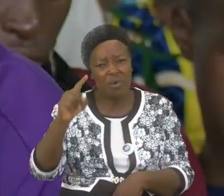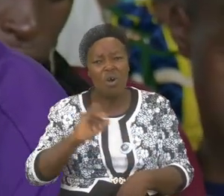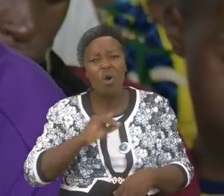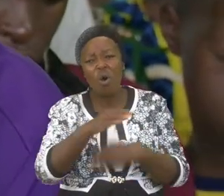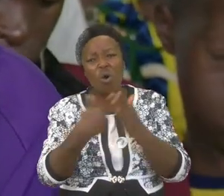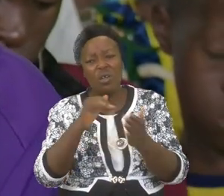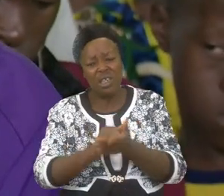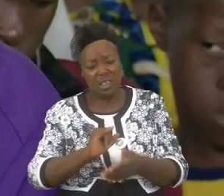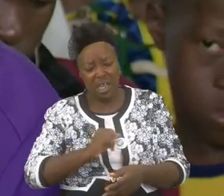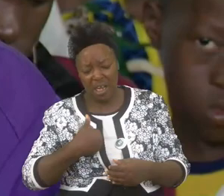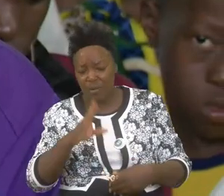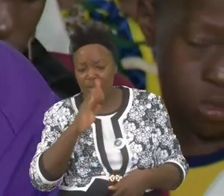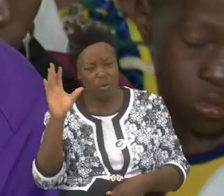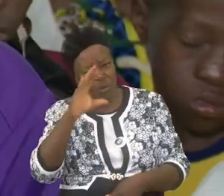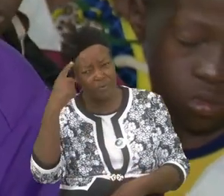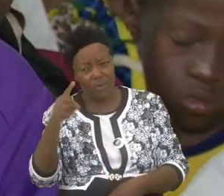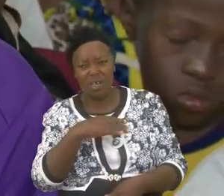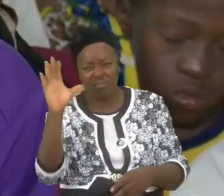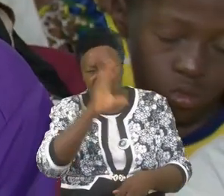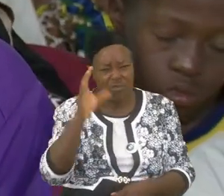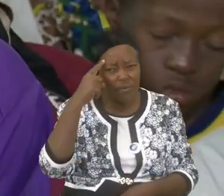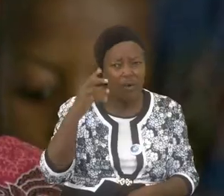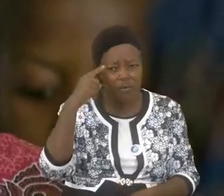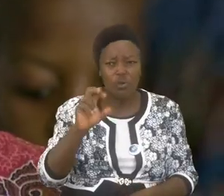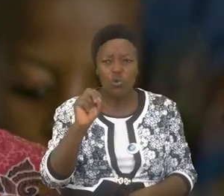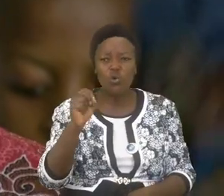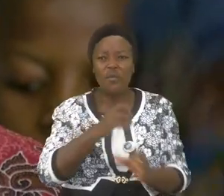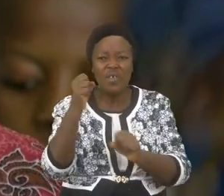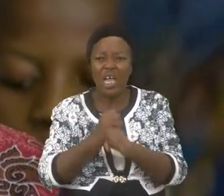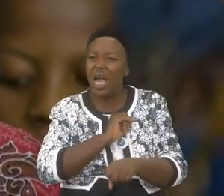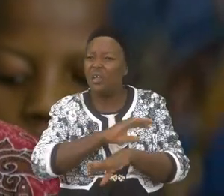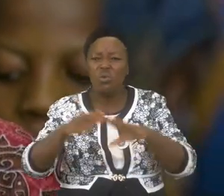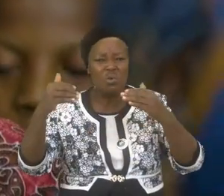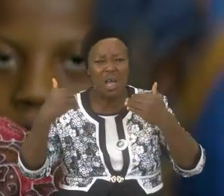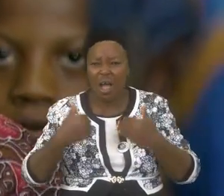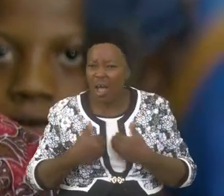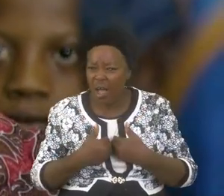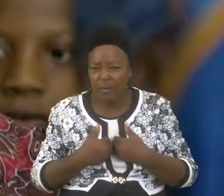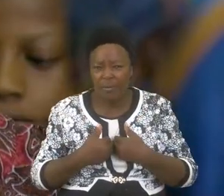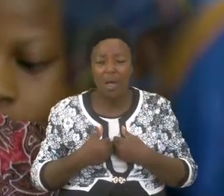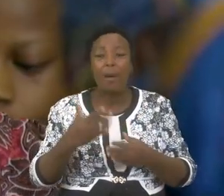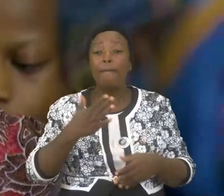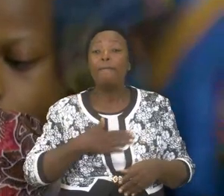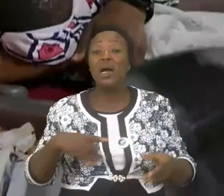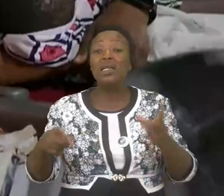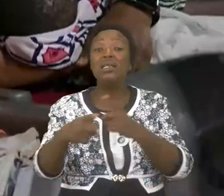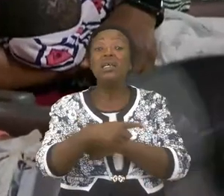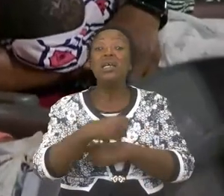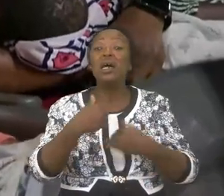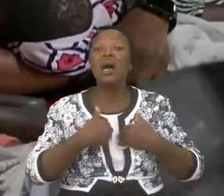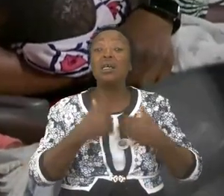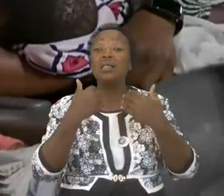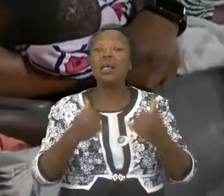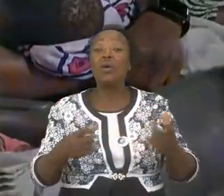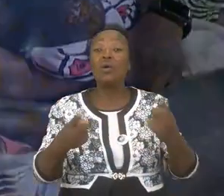I didn't have. My day has now come. I heard of Jesus. Your day has